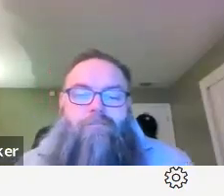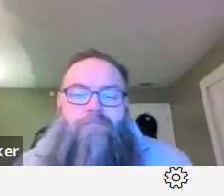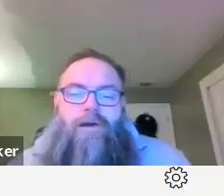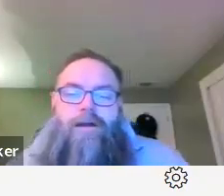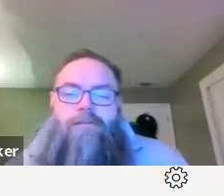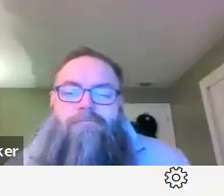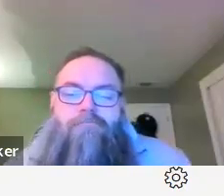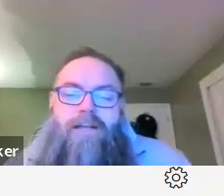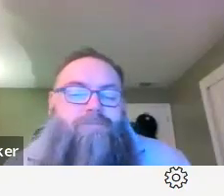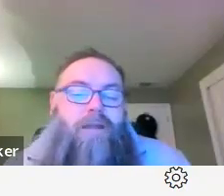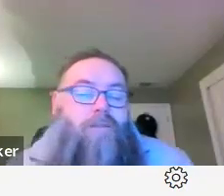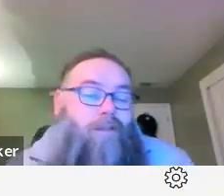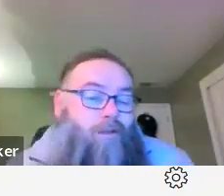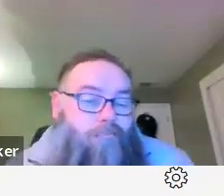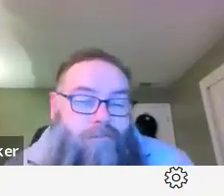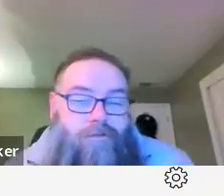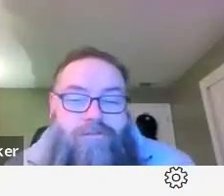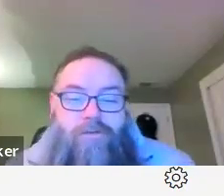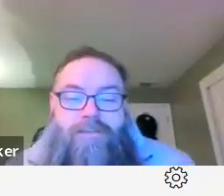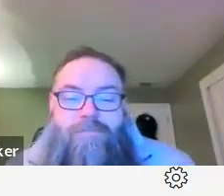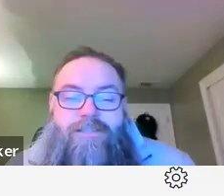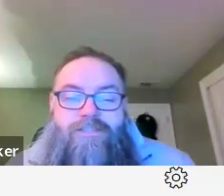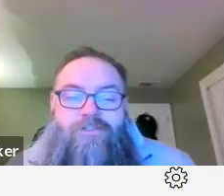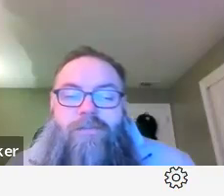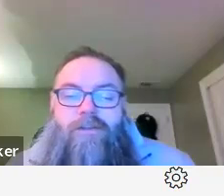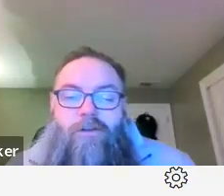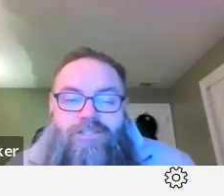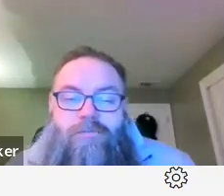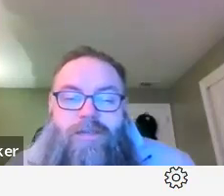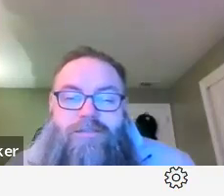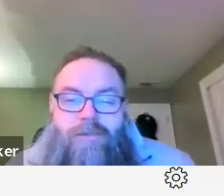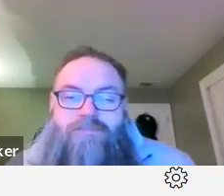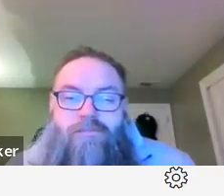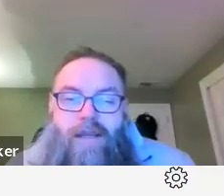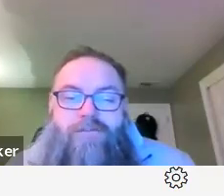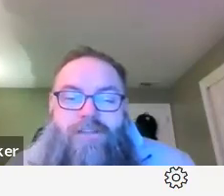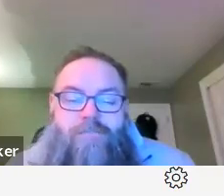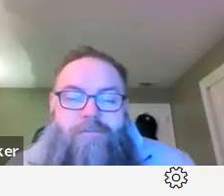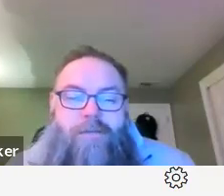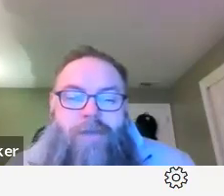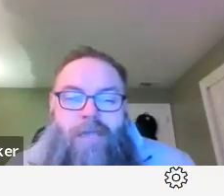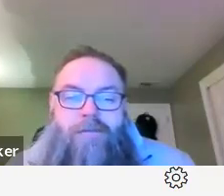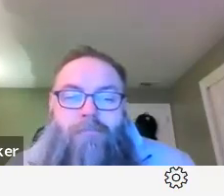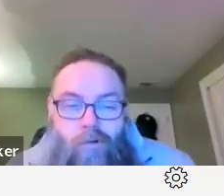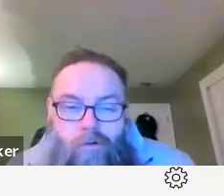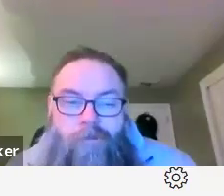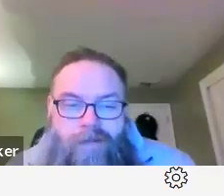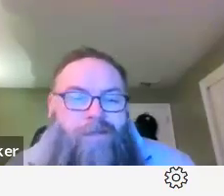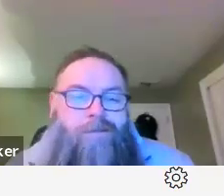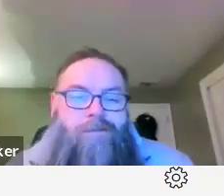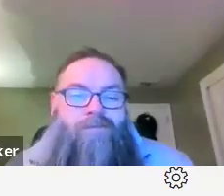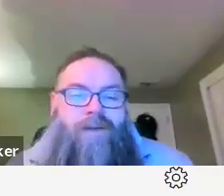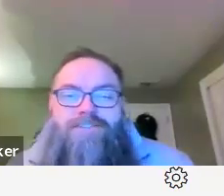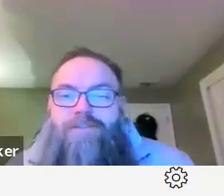is much better than I thought it was going to be. It's extremely encouraging because it means providers are going to be able to get paid